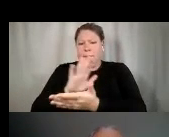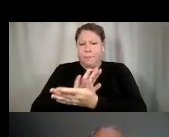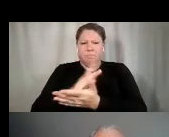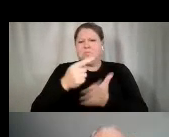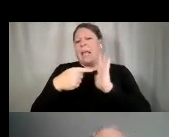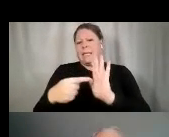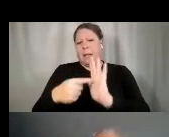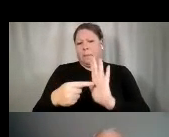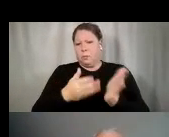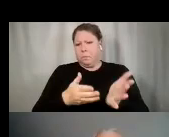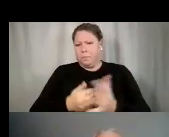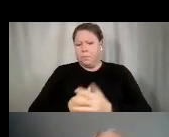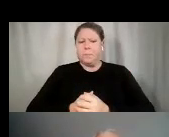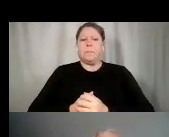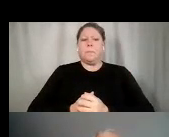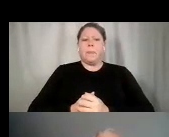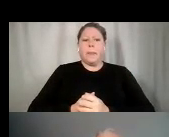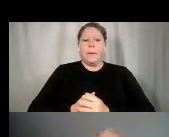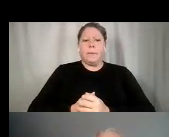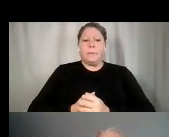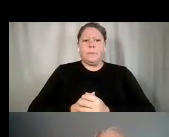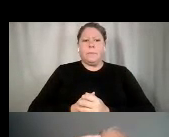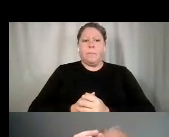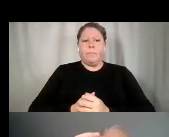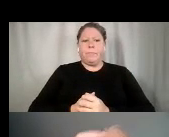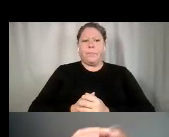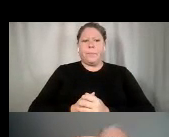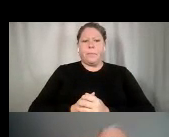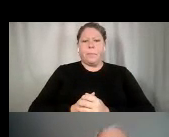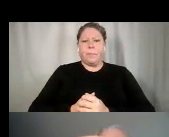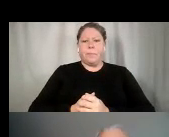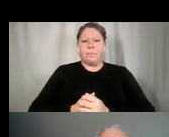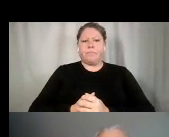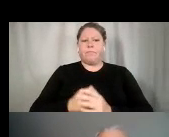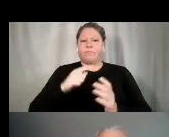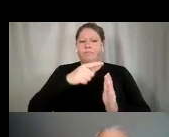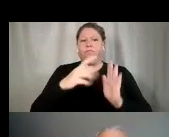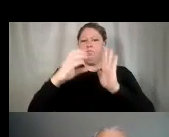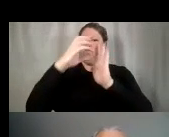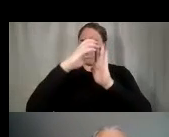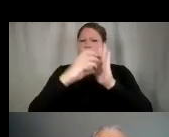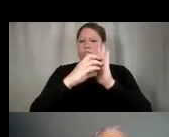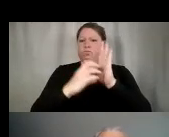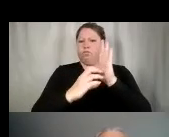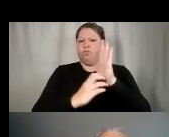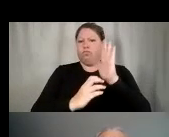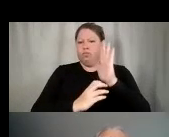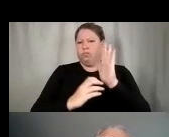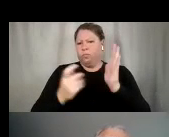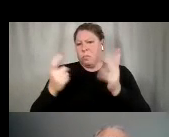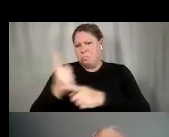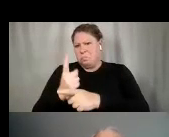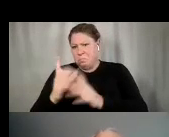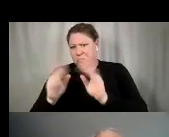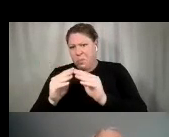planning worksheet where these are the elements, the standard elements of a meeting: the opening, the